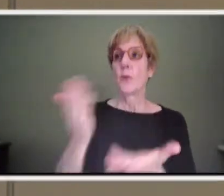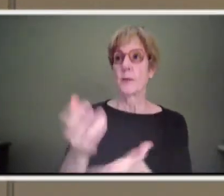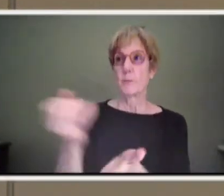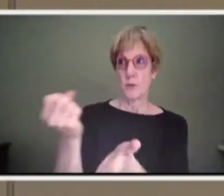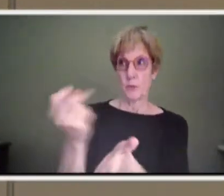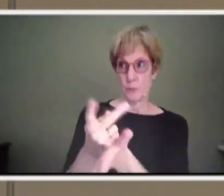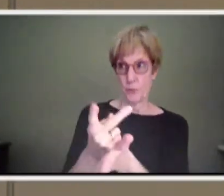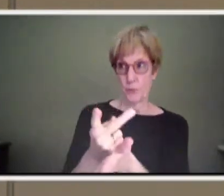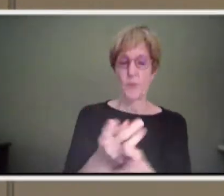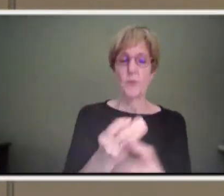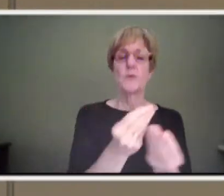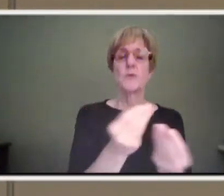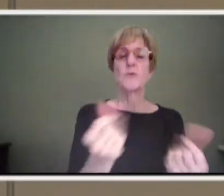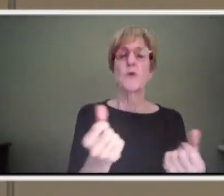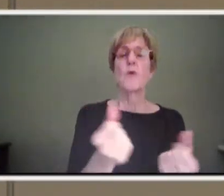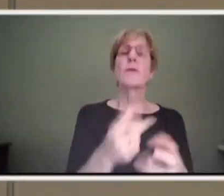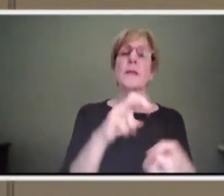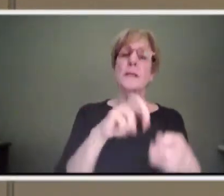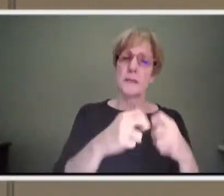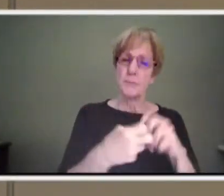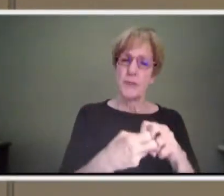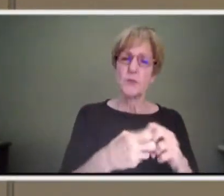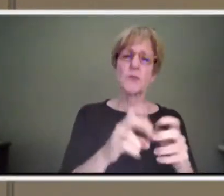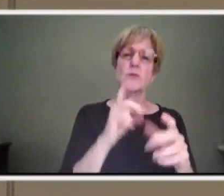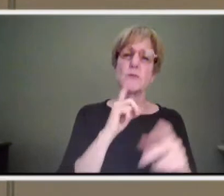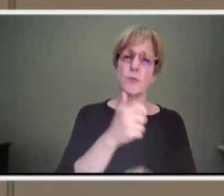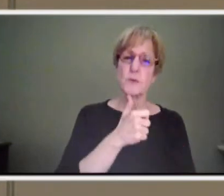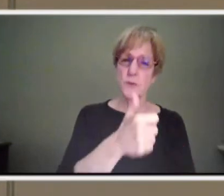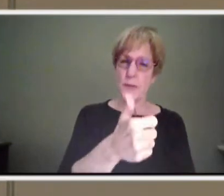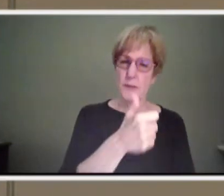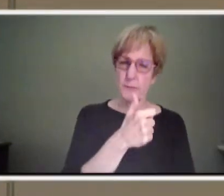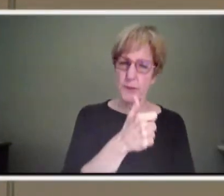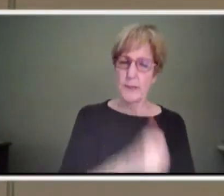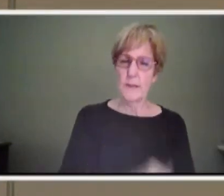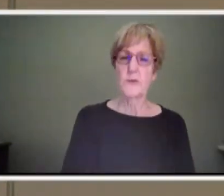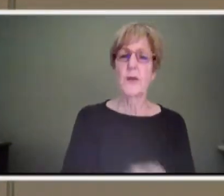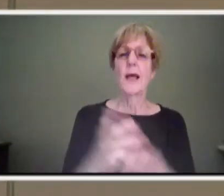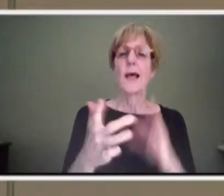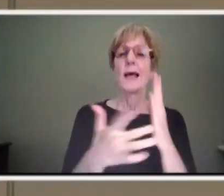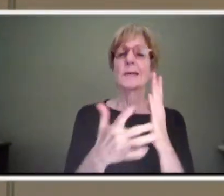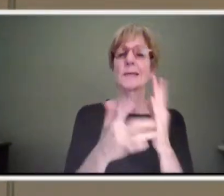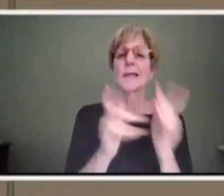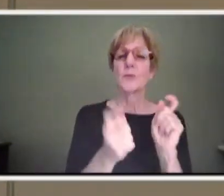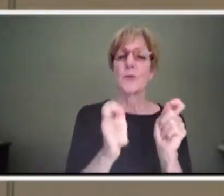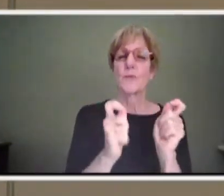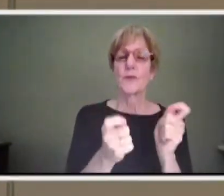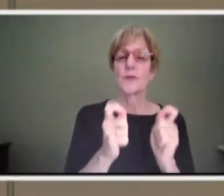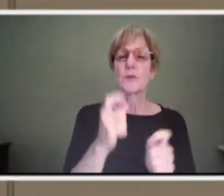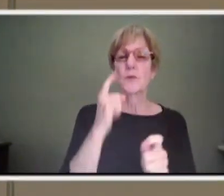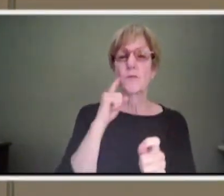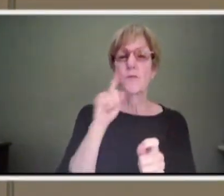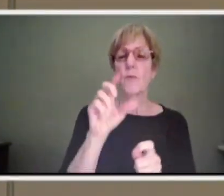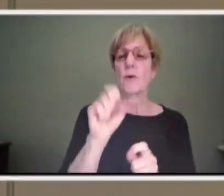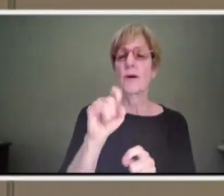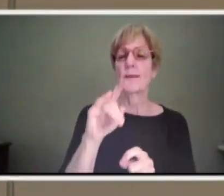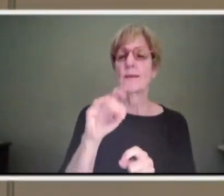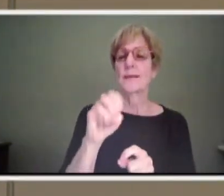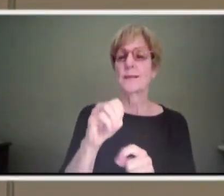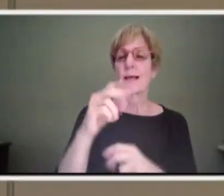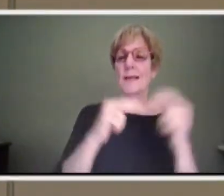resolution of outstanding issues related to transportation and technical revisions related to site and building